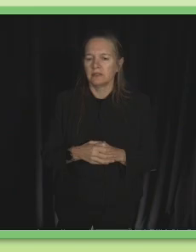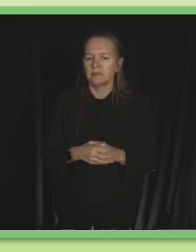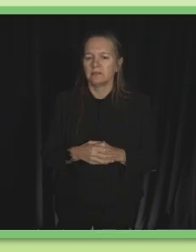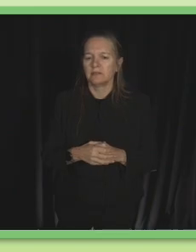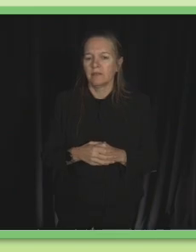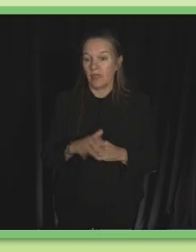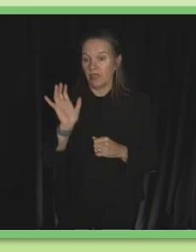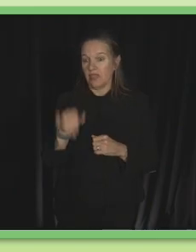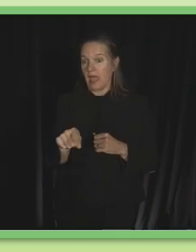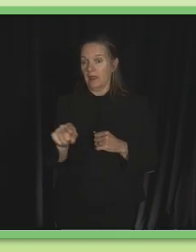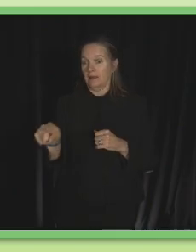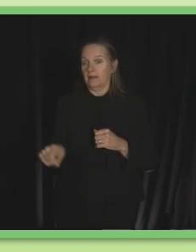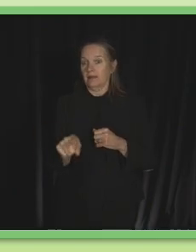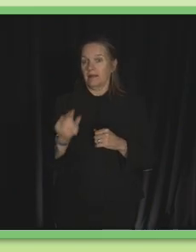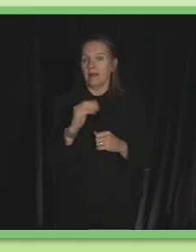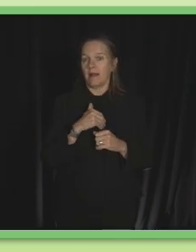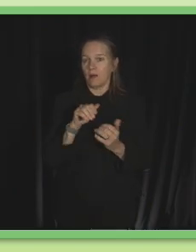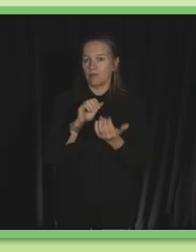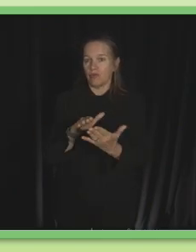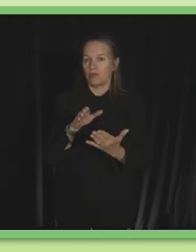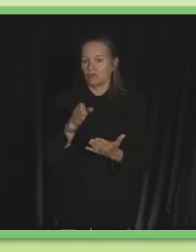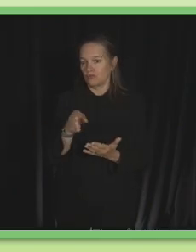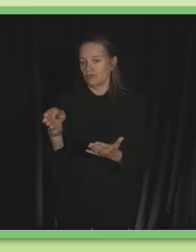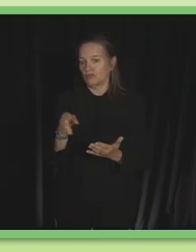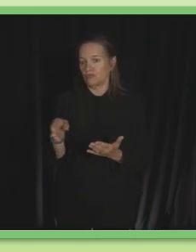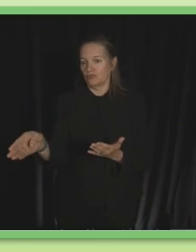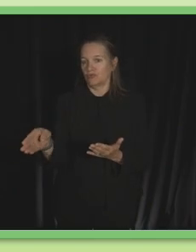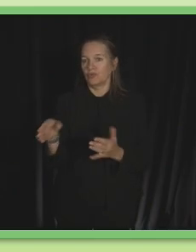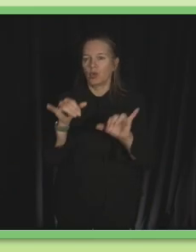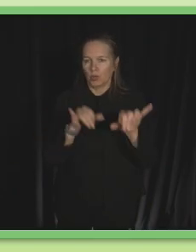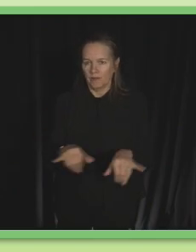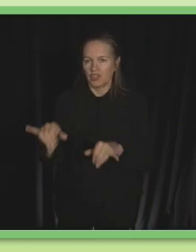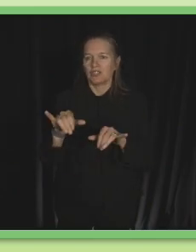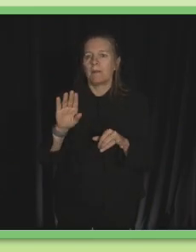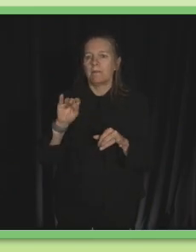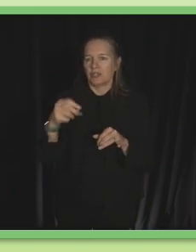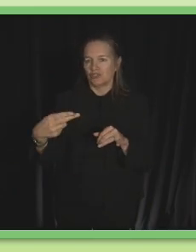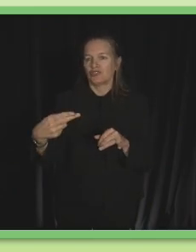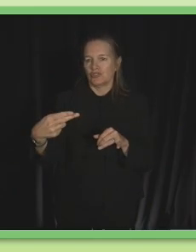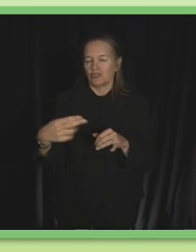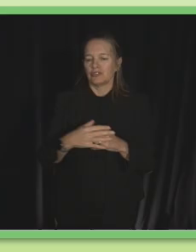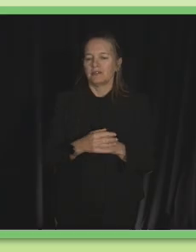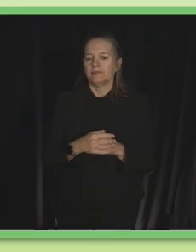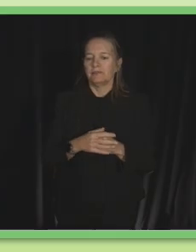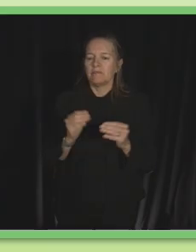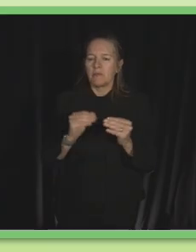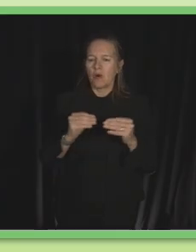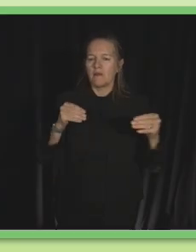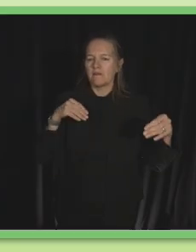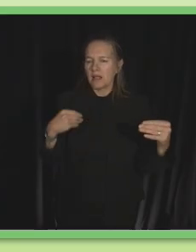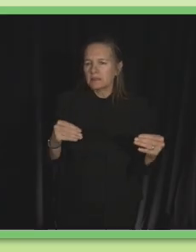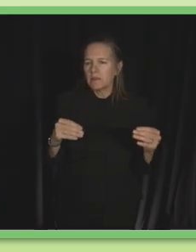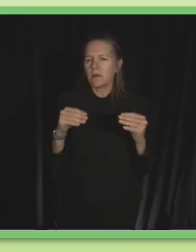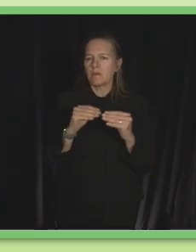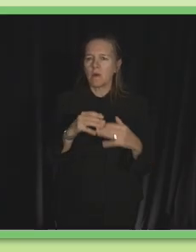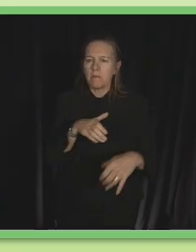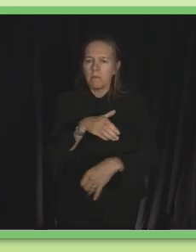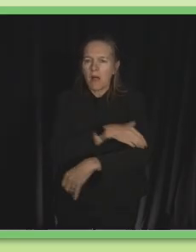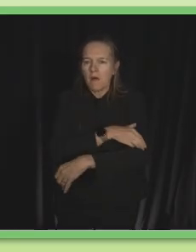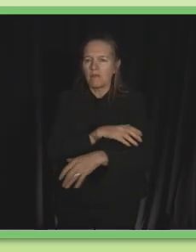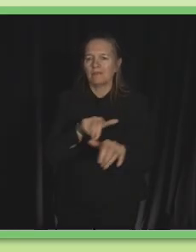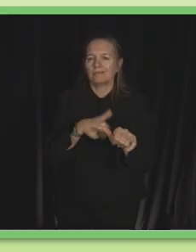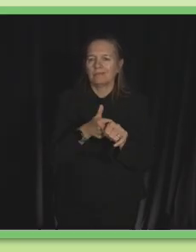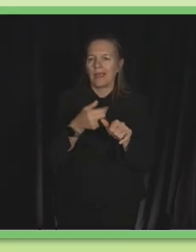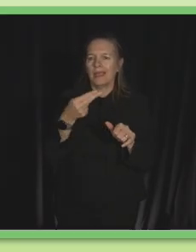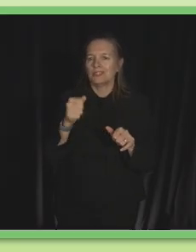This is our approach, the universal mesh. It's a simpler, flexible, more powerful approach backed by HAProxy